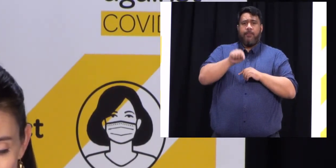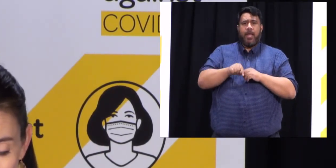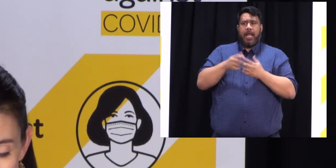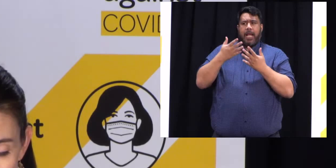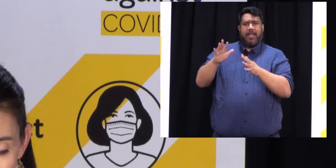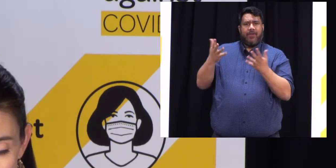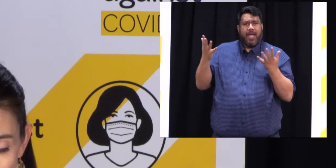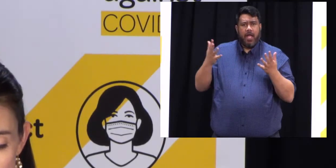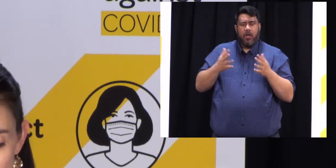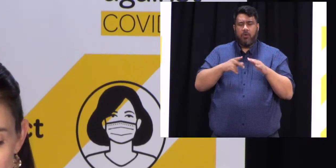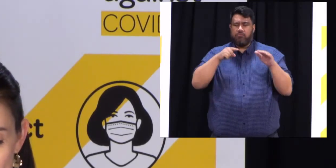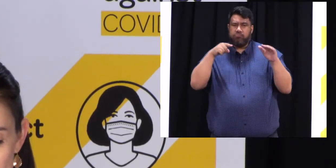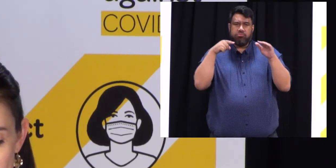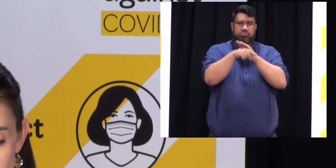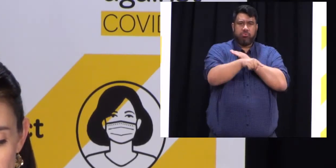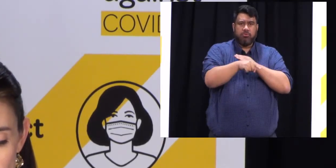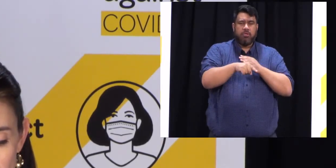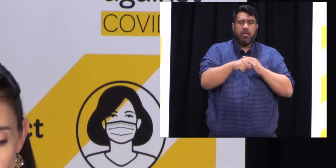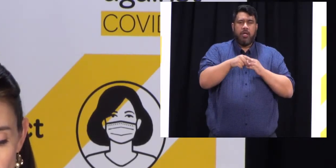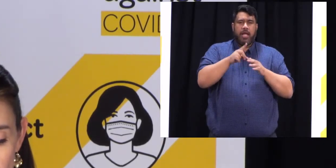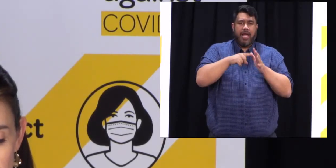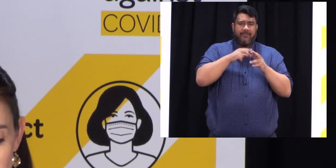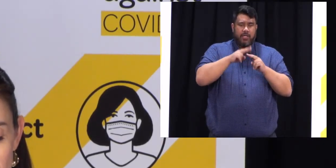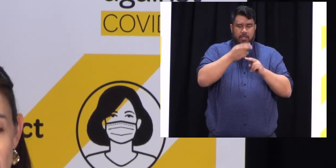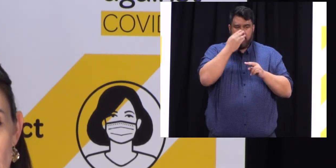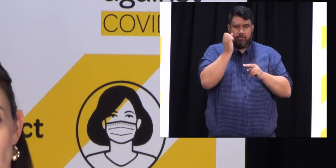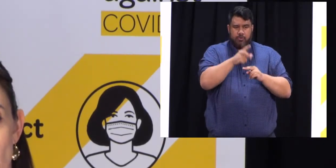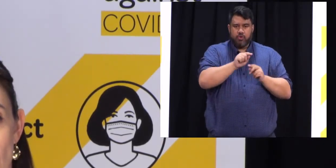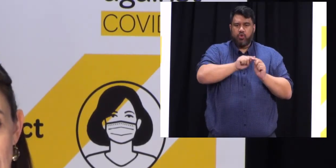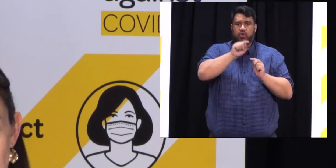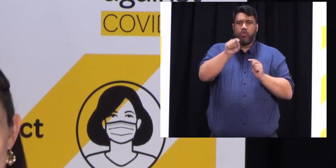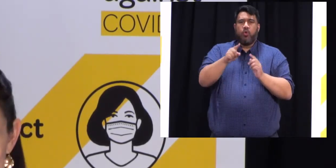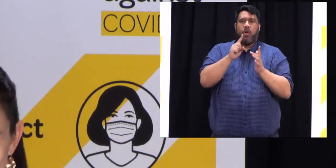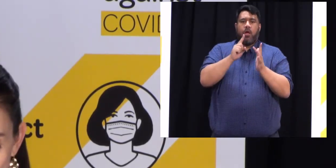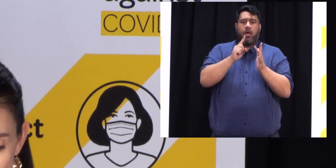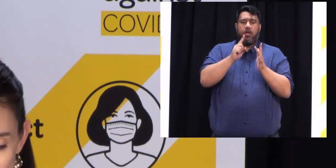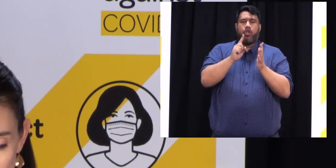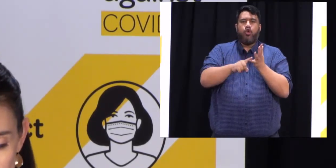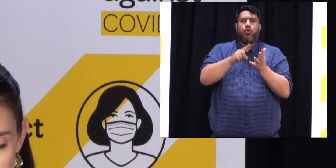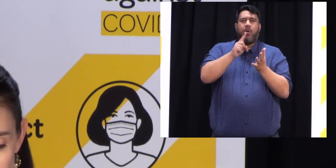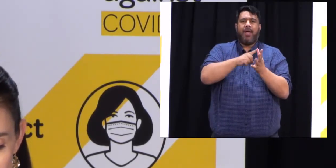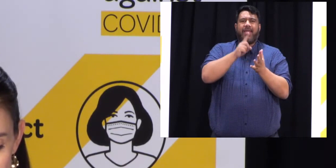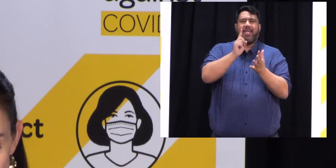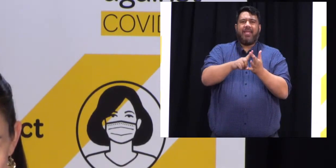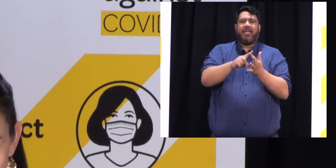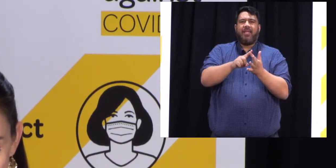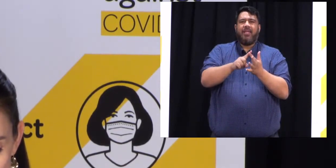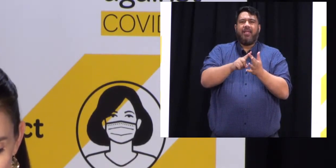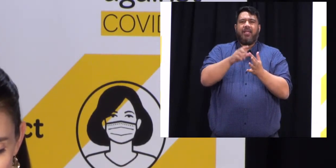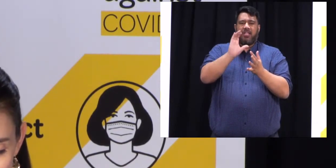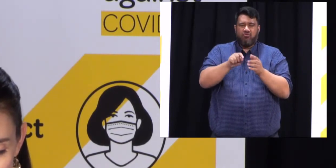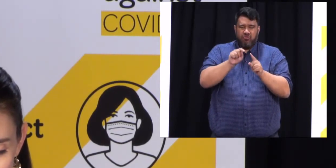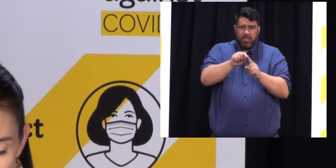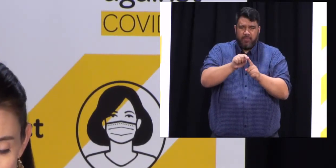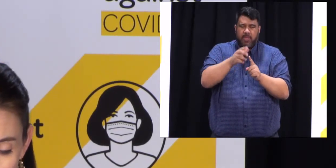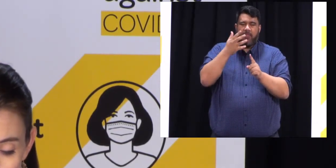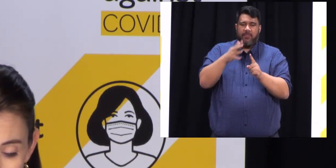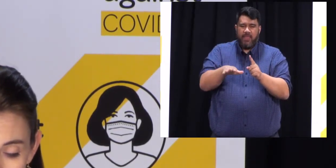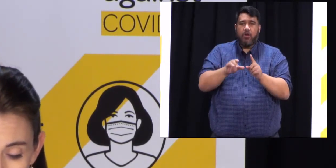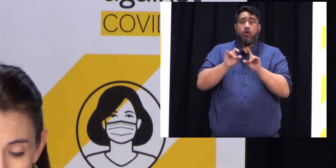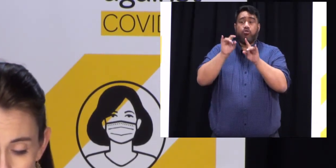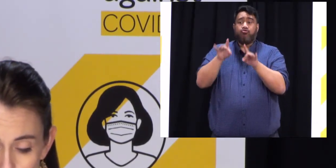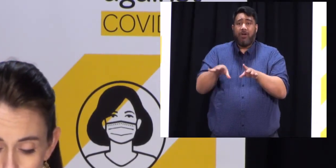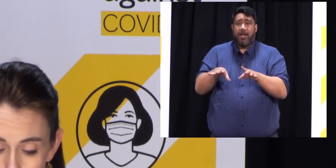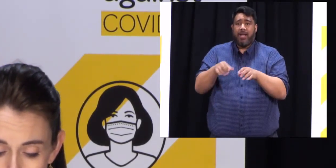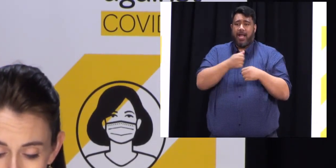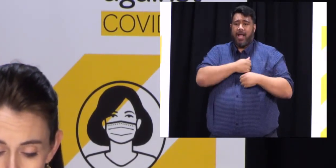Emirates, where arrangements were made for their travel to New Zealand with the help of Australia's Defence Force. They've been